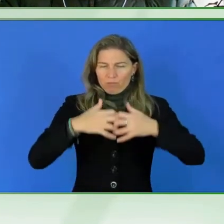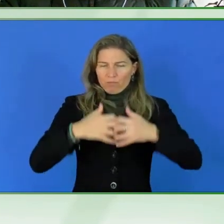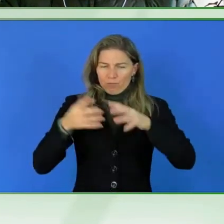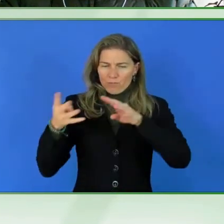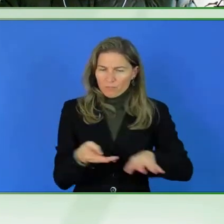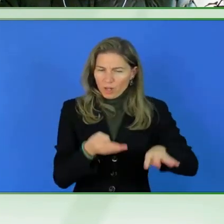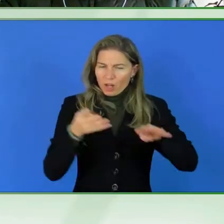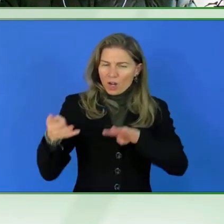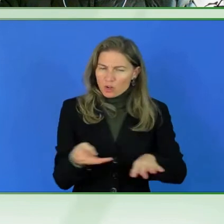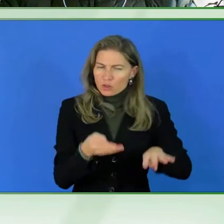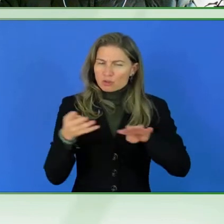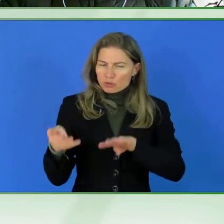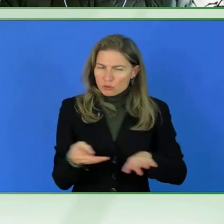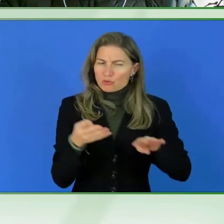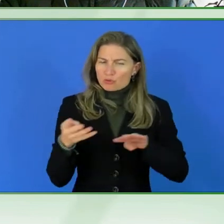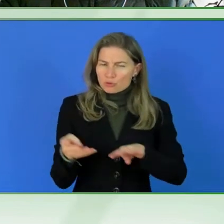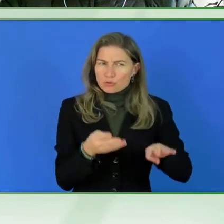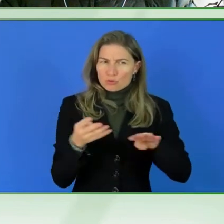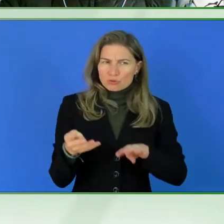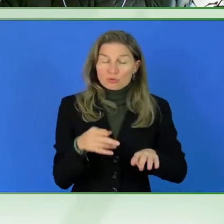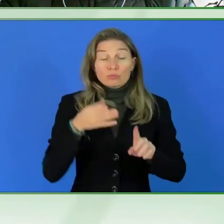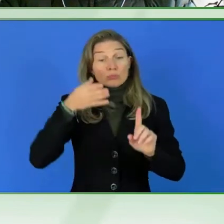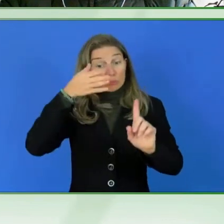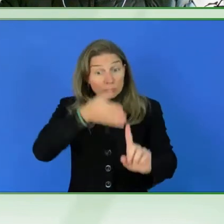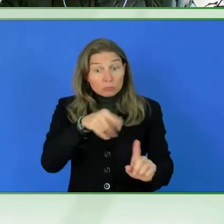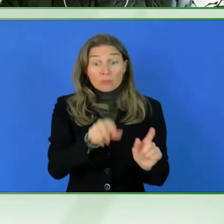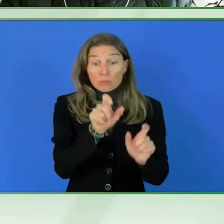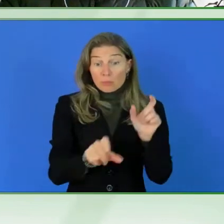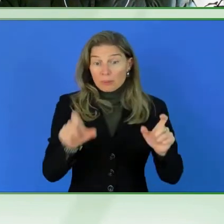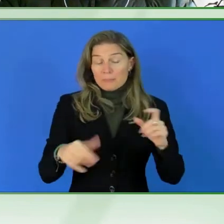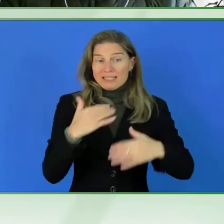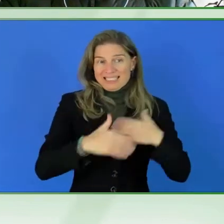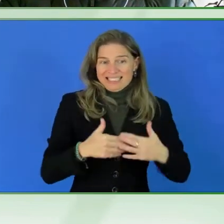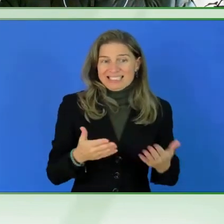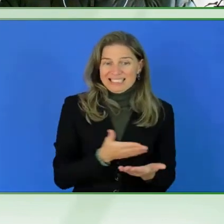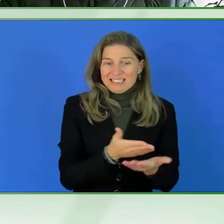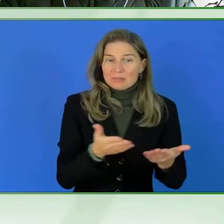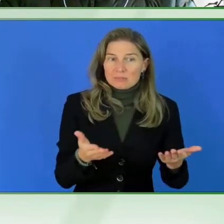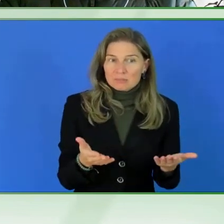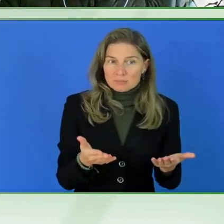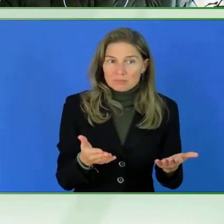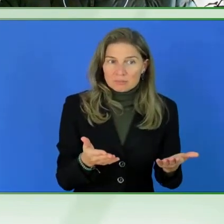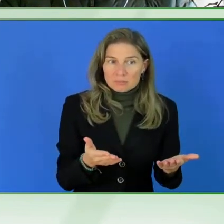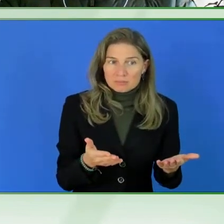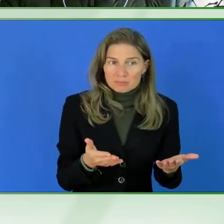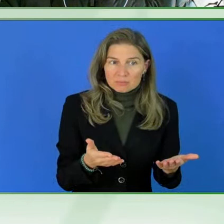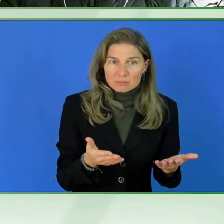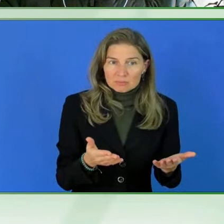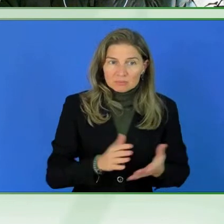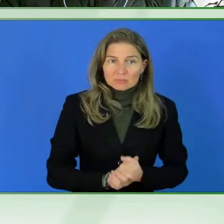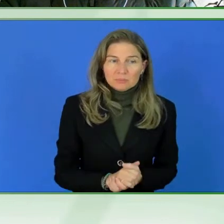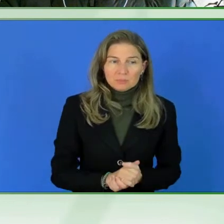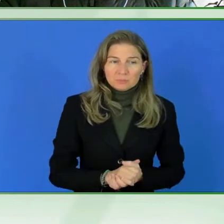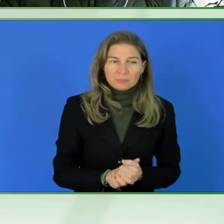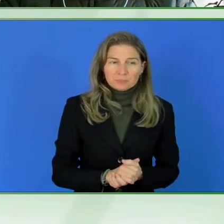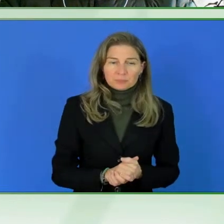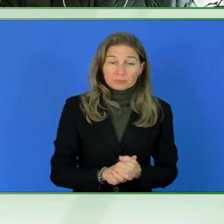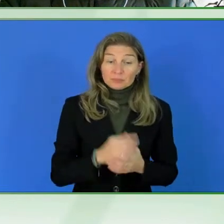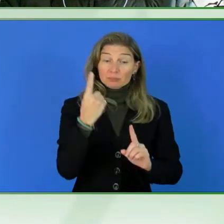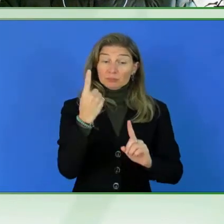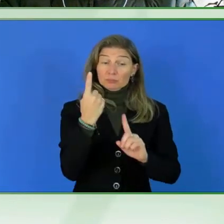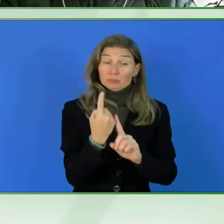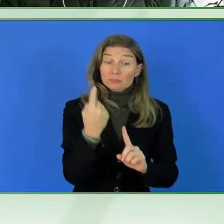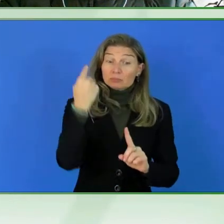people with disabilities, with intellectual disabilities. 1 year ago, we introduced